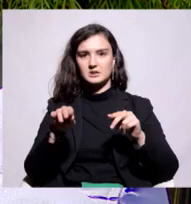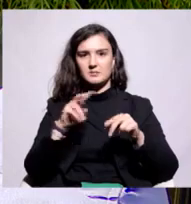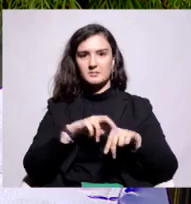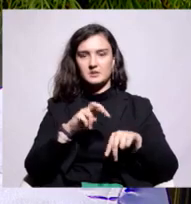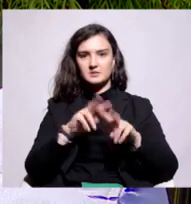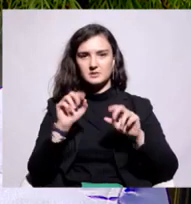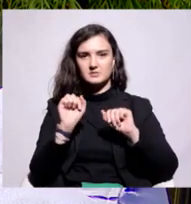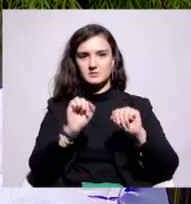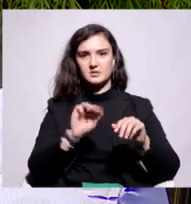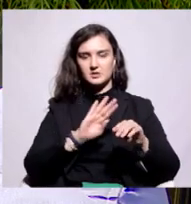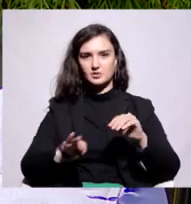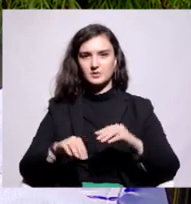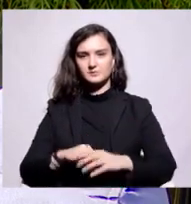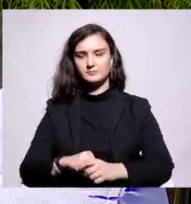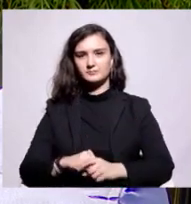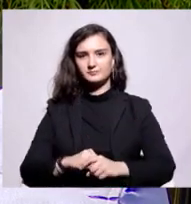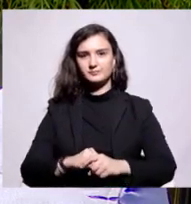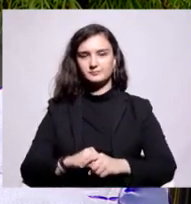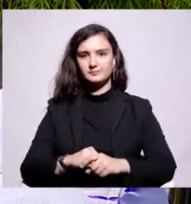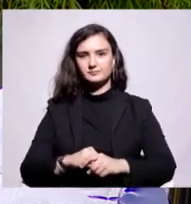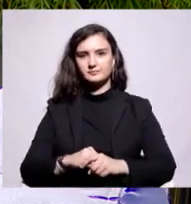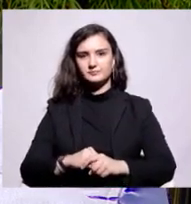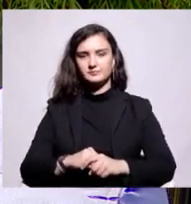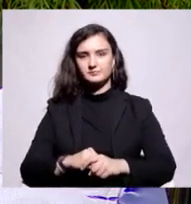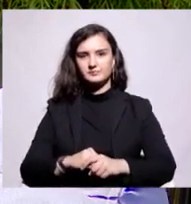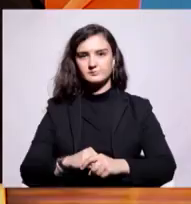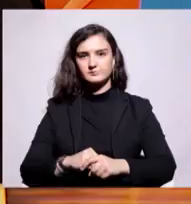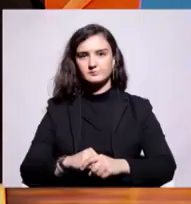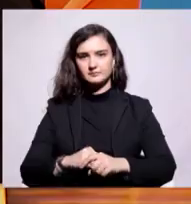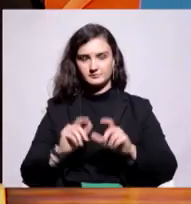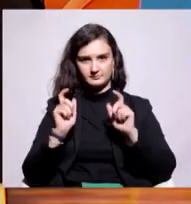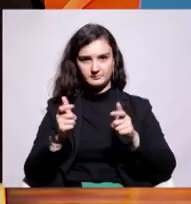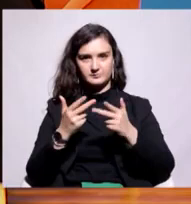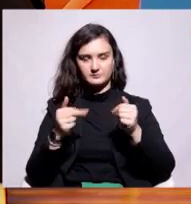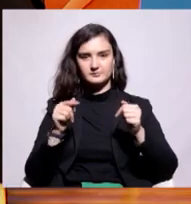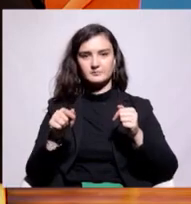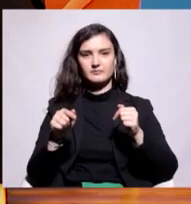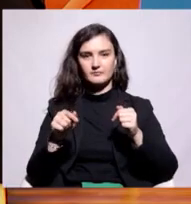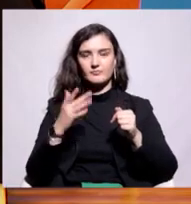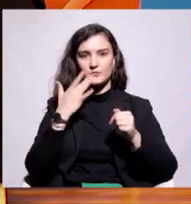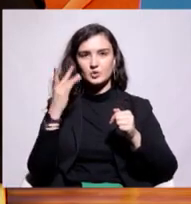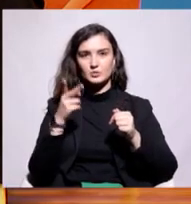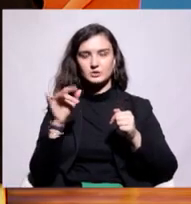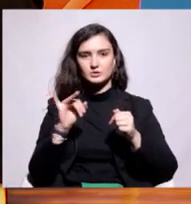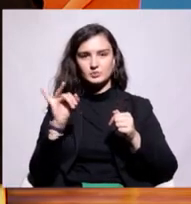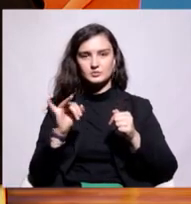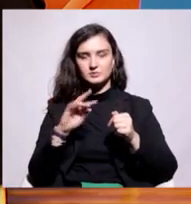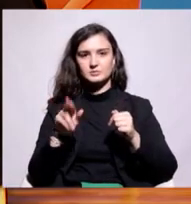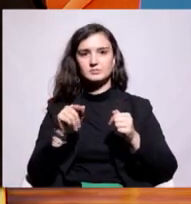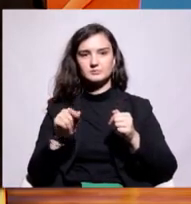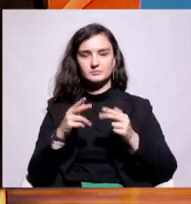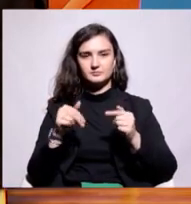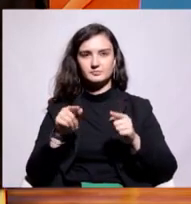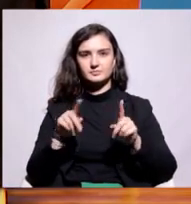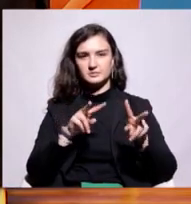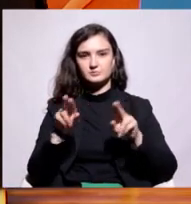support. Yeah, I do agree. So That might be the genius of the story. Like, it's a political story and a fantasy at the